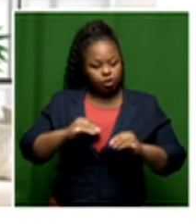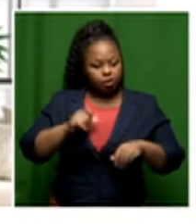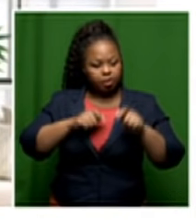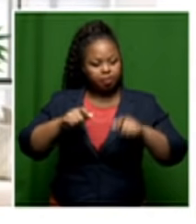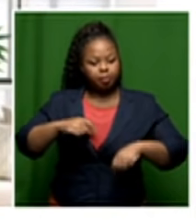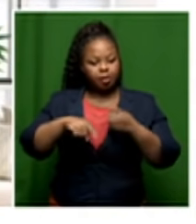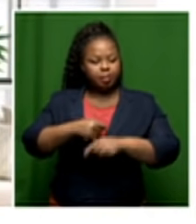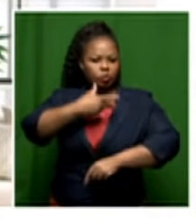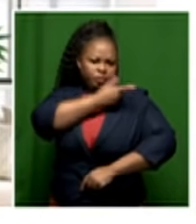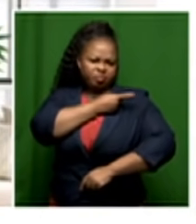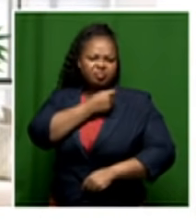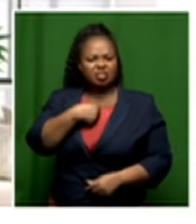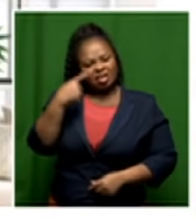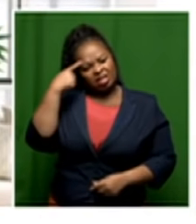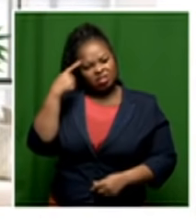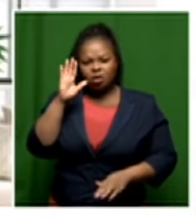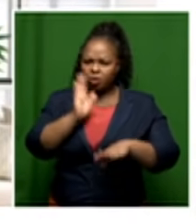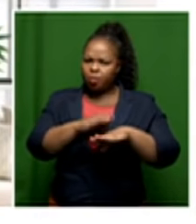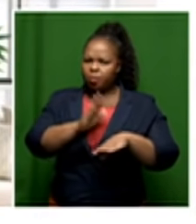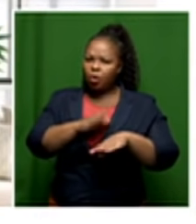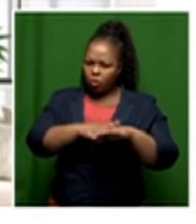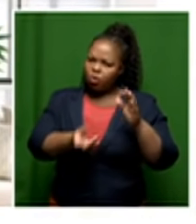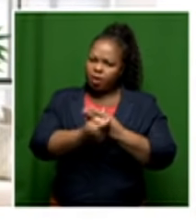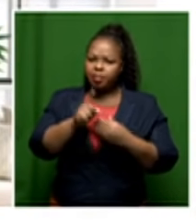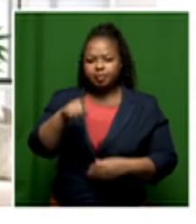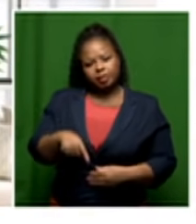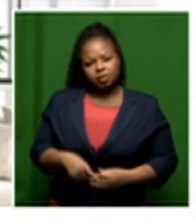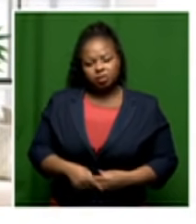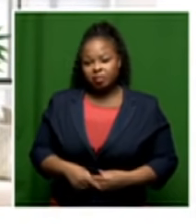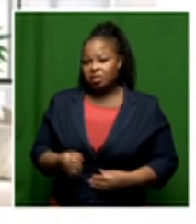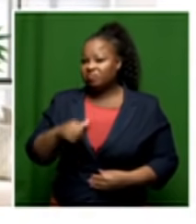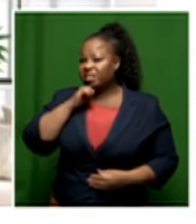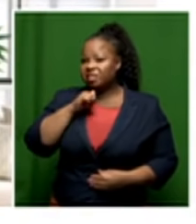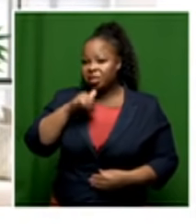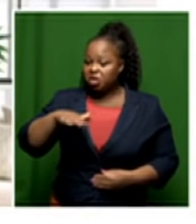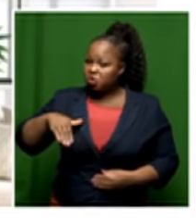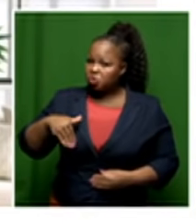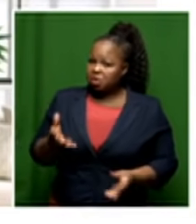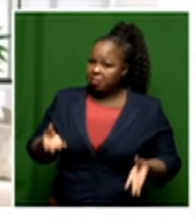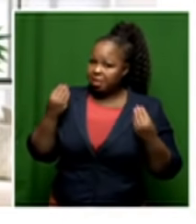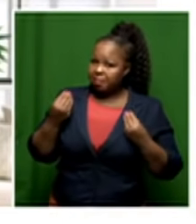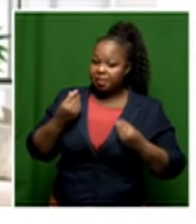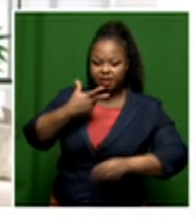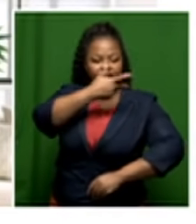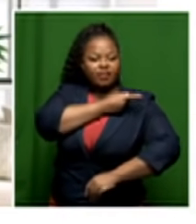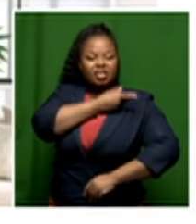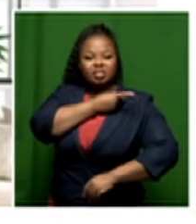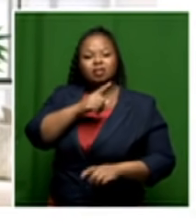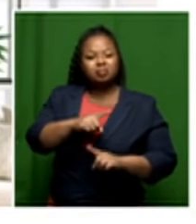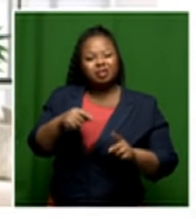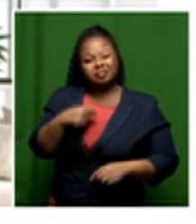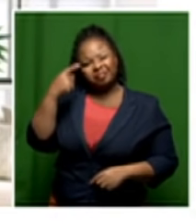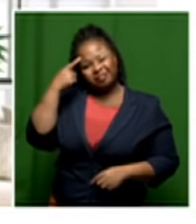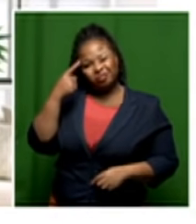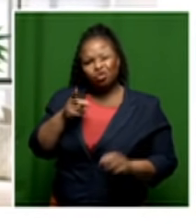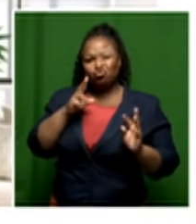think more could have been done. Even if the vaccines were not yet here, but the groundwork, the kind of communication